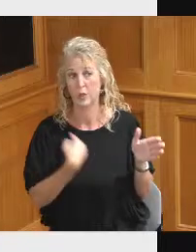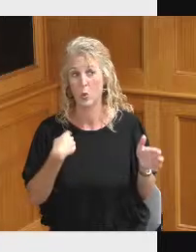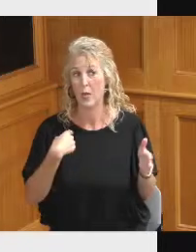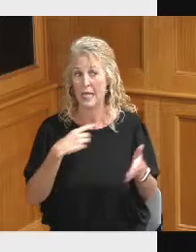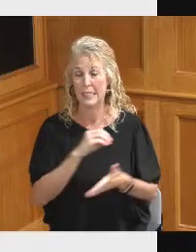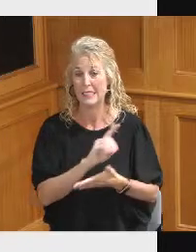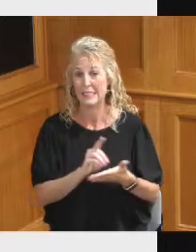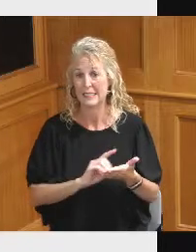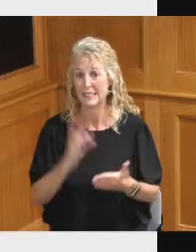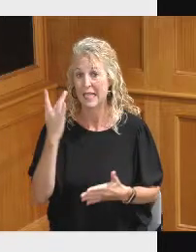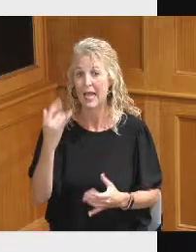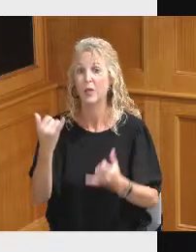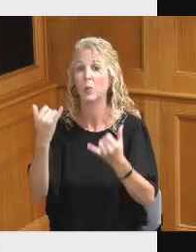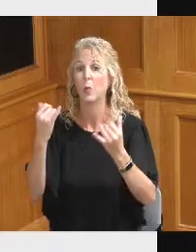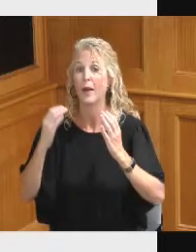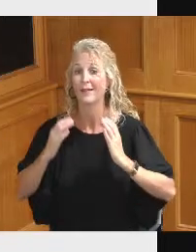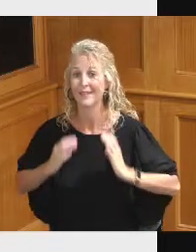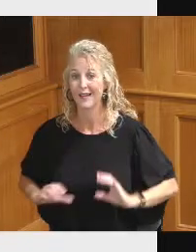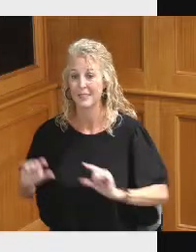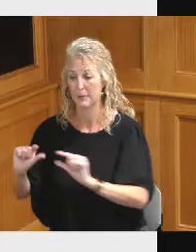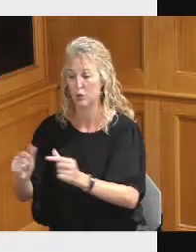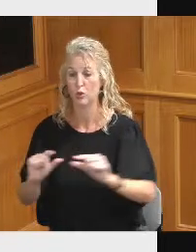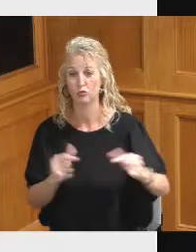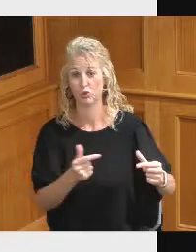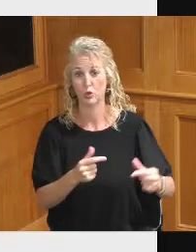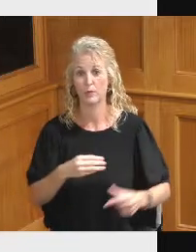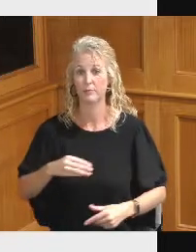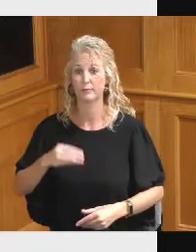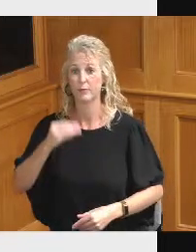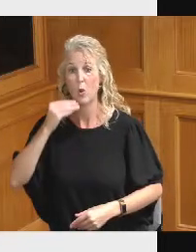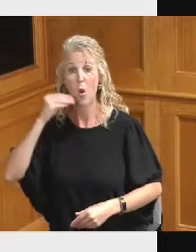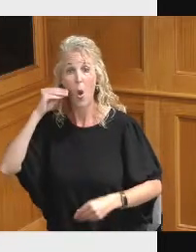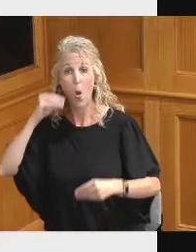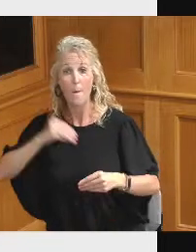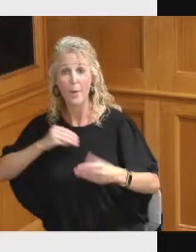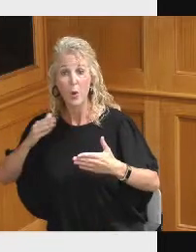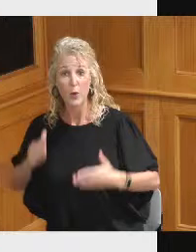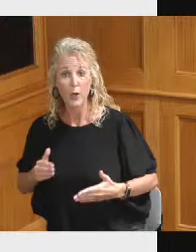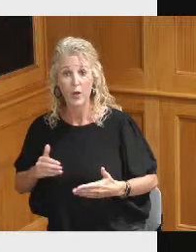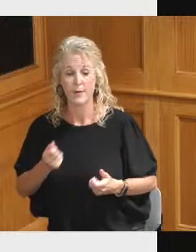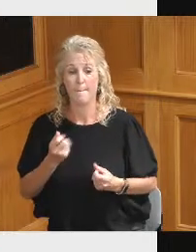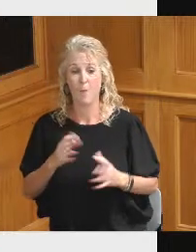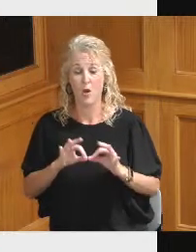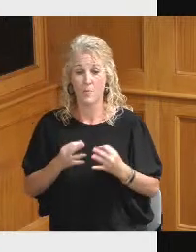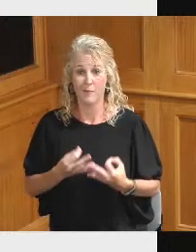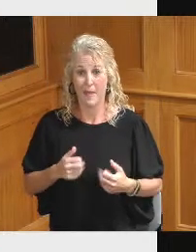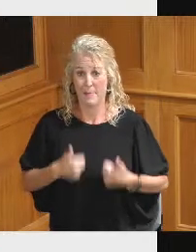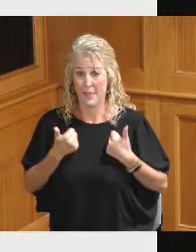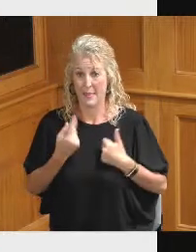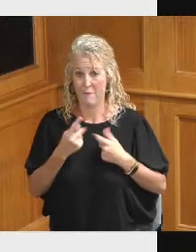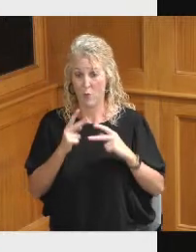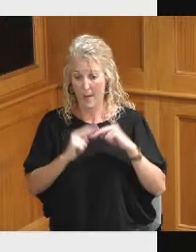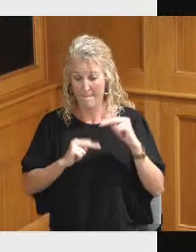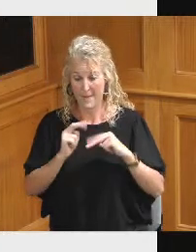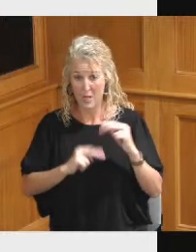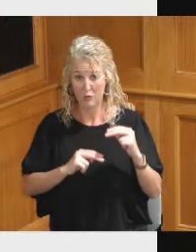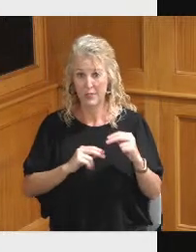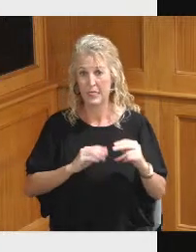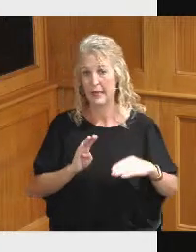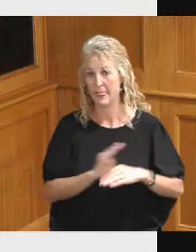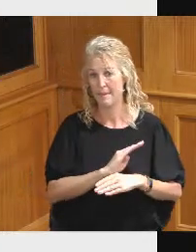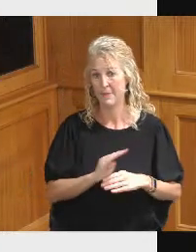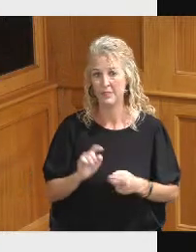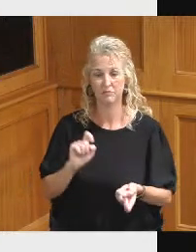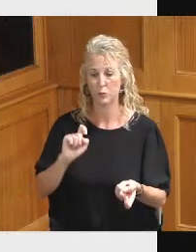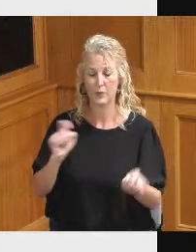it based on customer class, residential customers, multifamily customers, commercial and industrial, they're actually converted just to